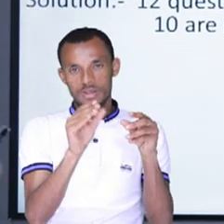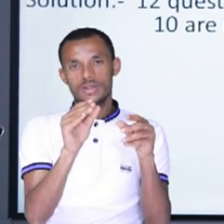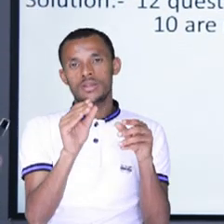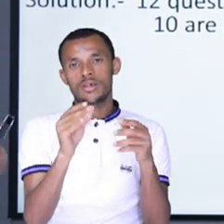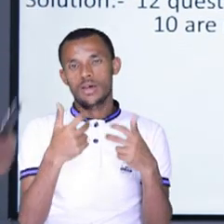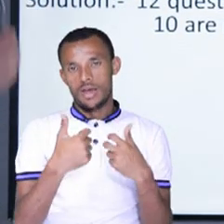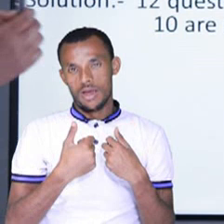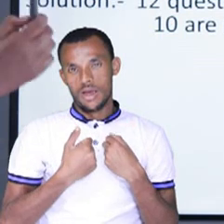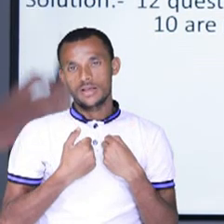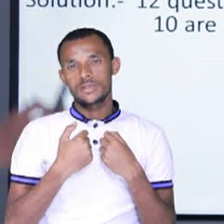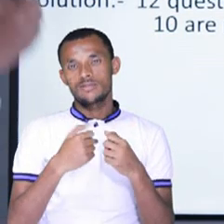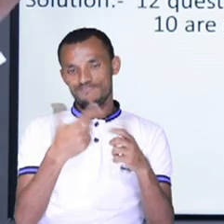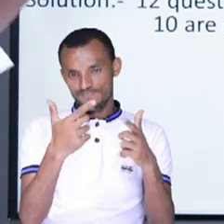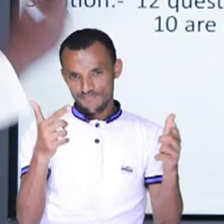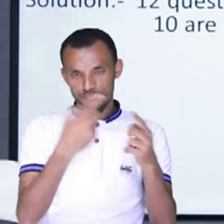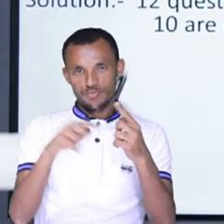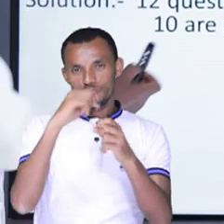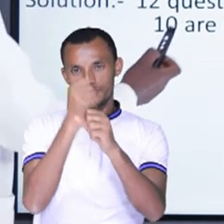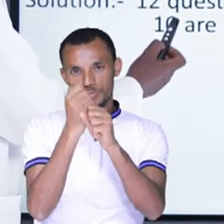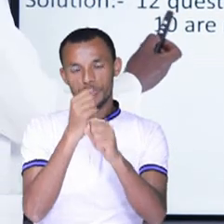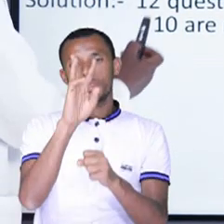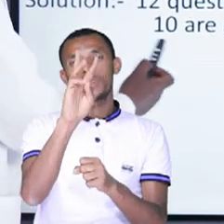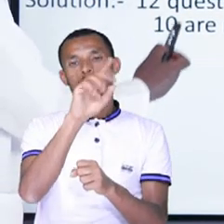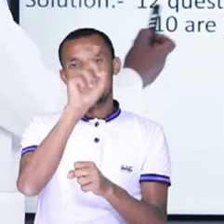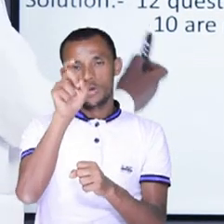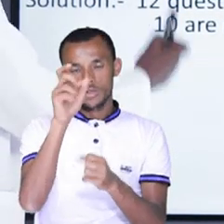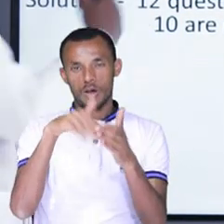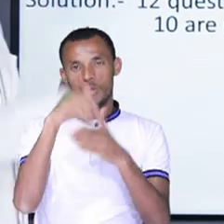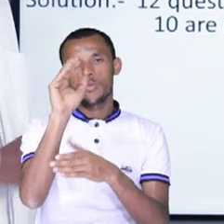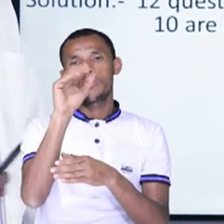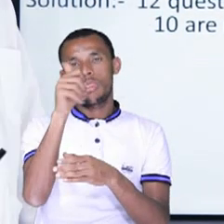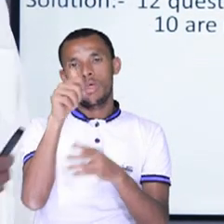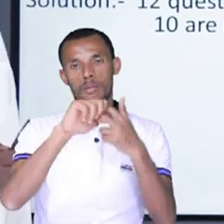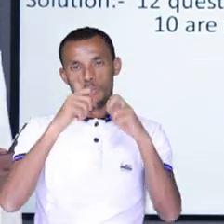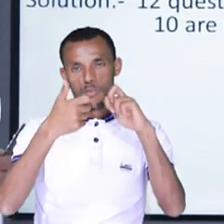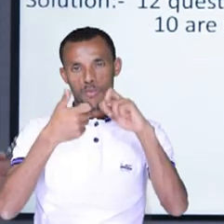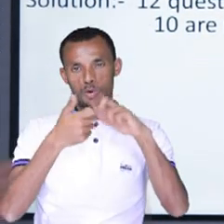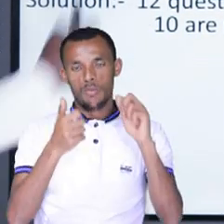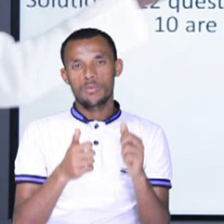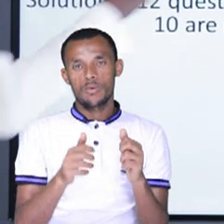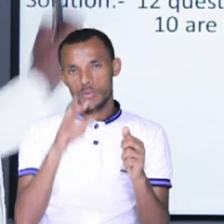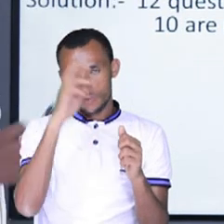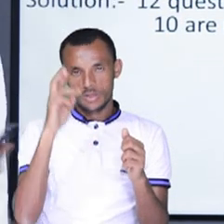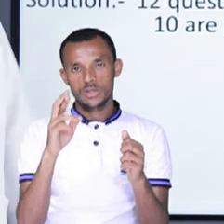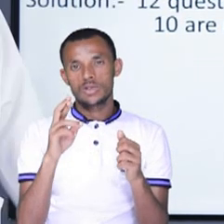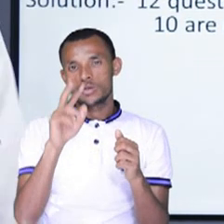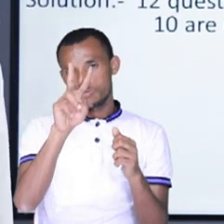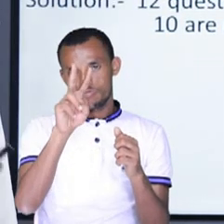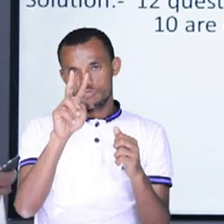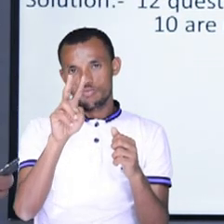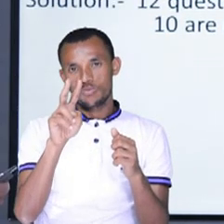chance to do 6 equations out of 10 problems, because already 2 of them